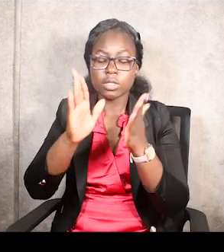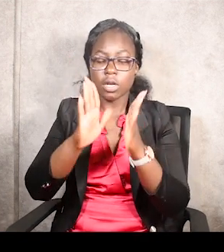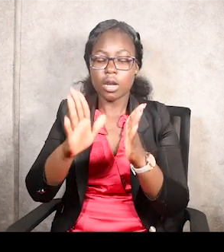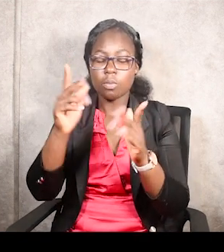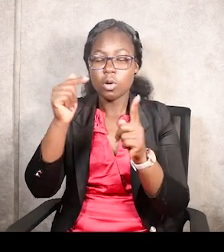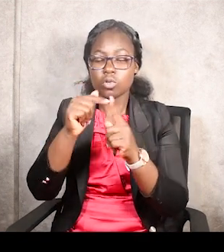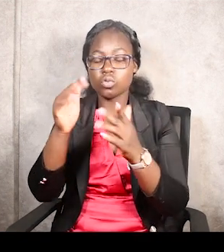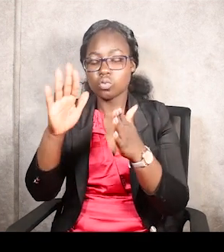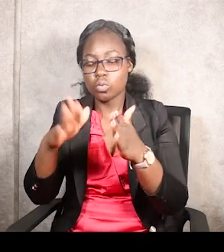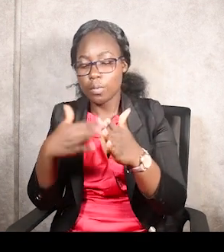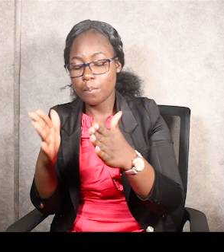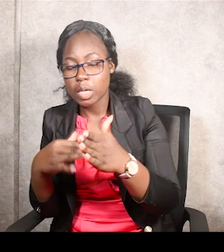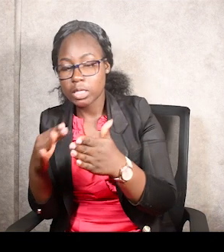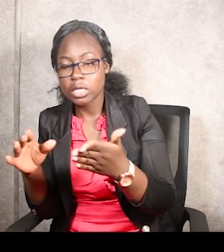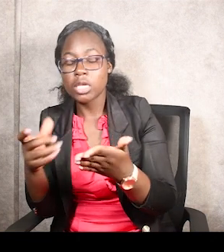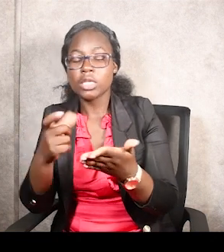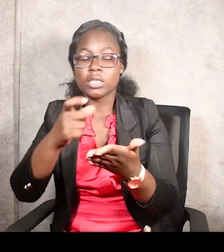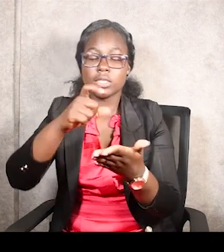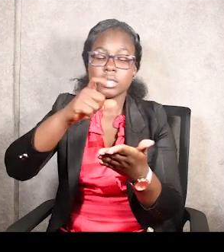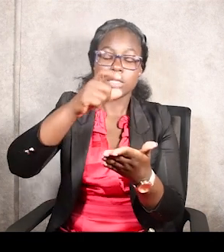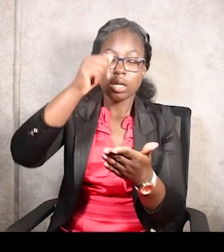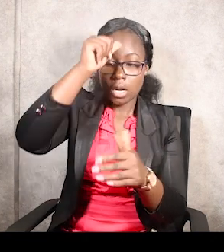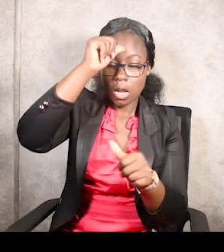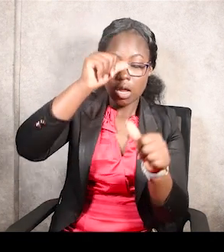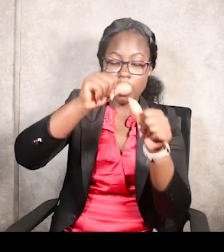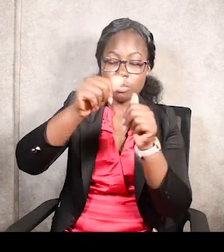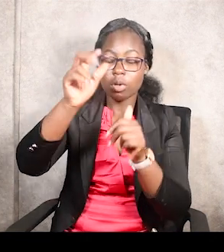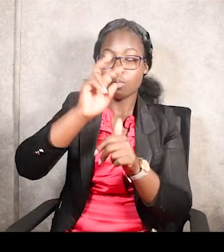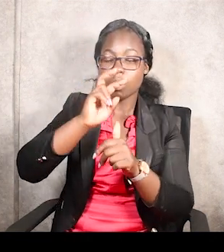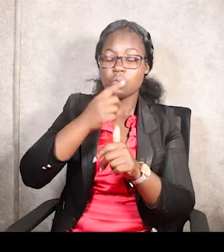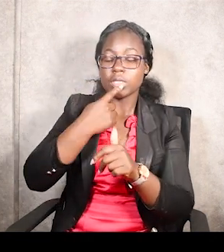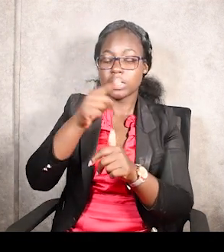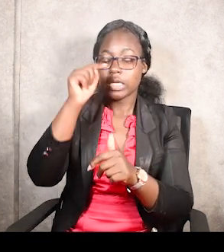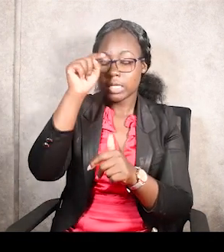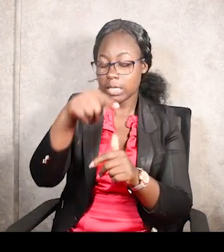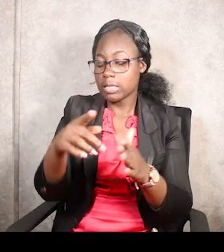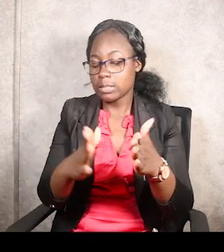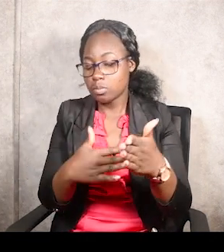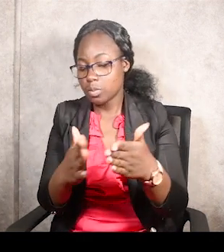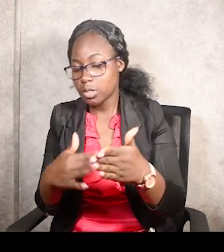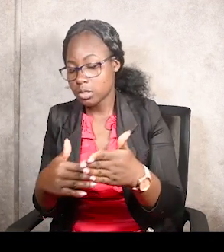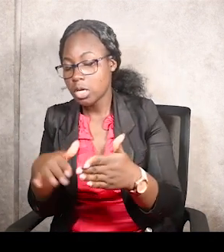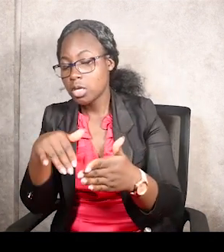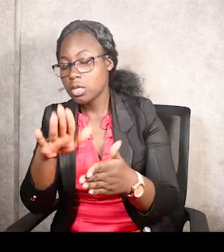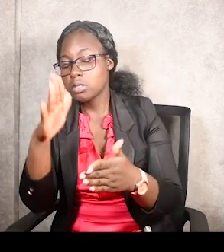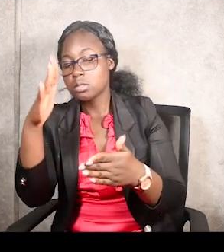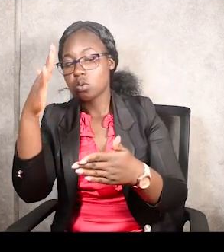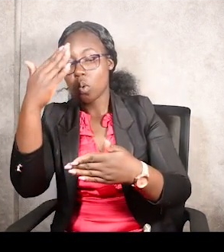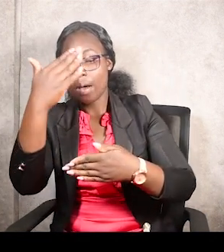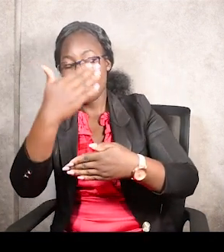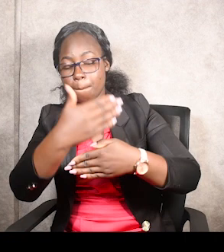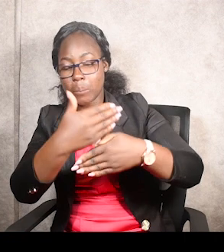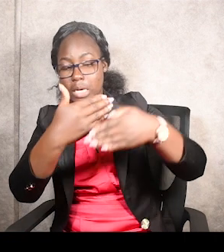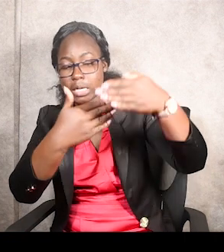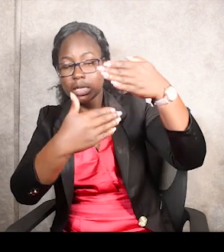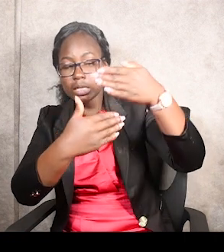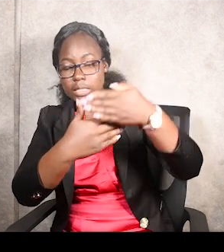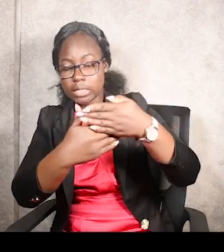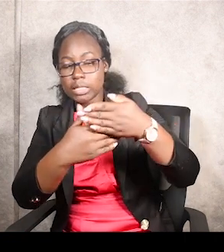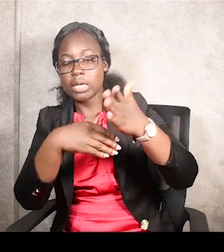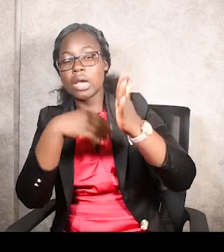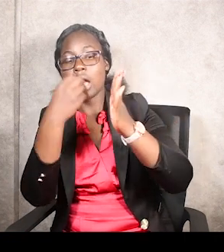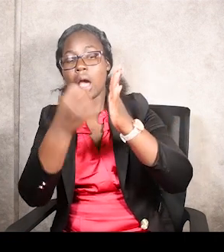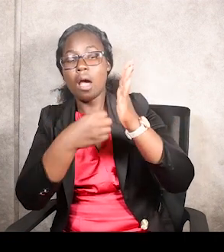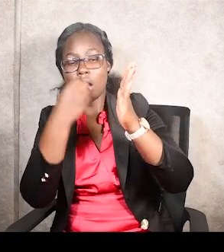your content or your page, they are growing. Remember, we said that this page is, you are building a